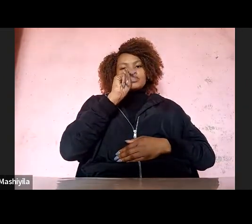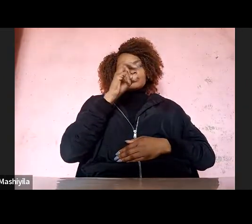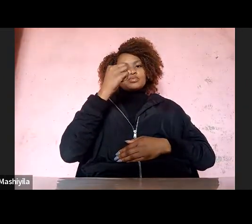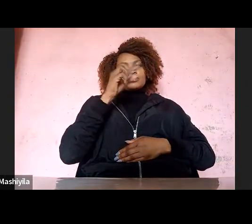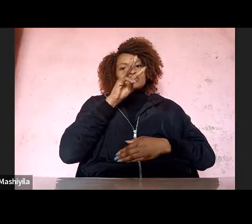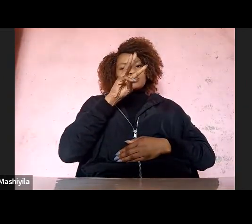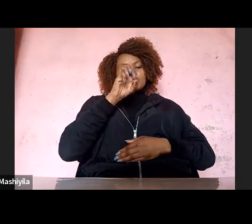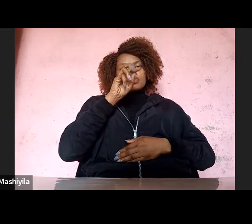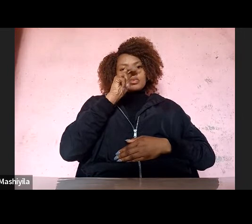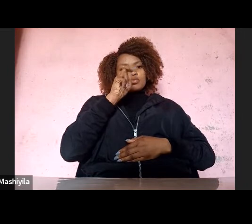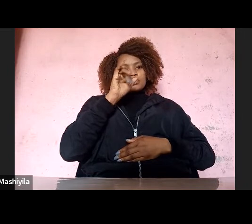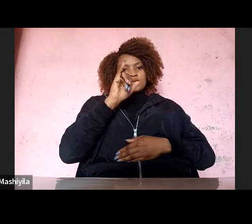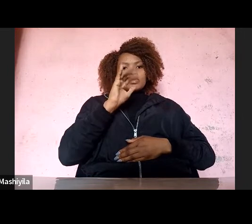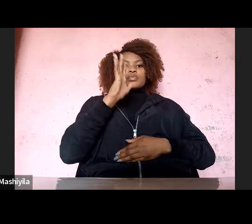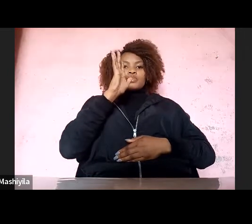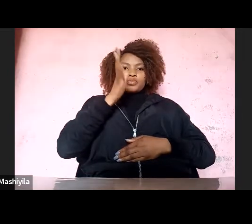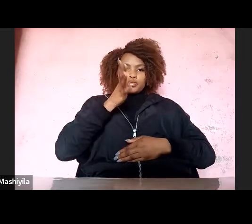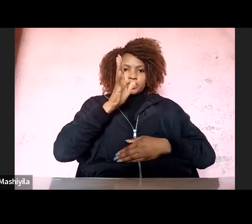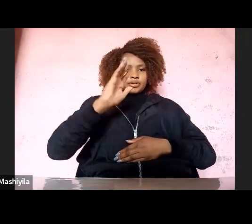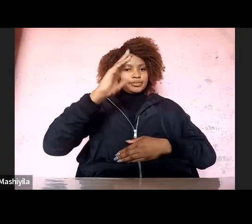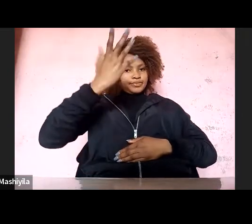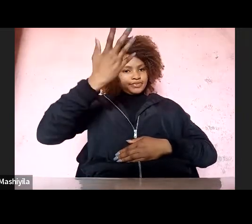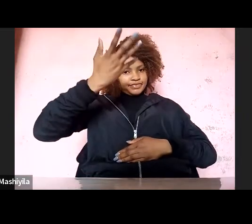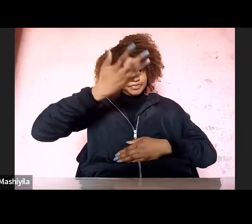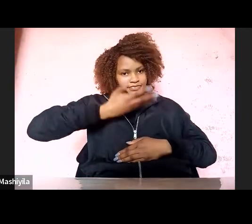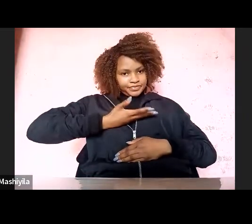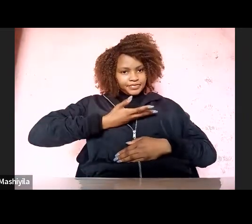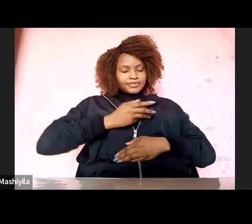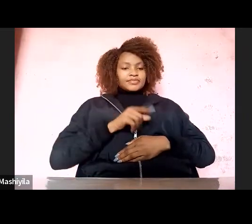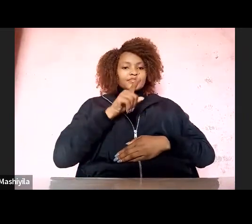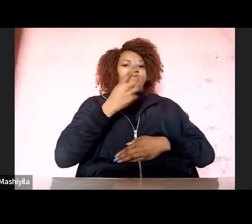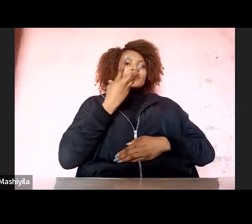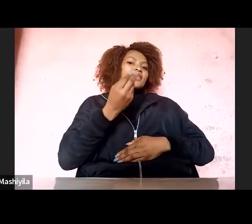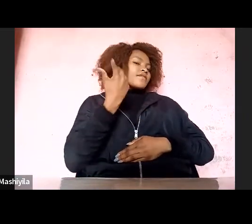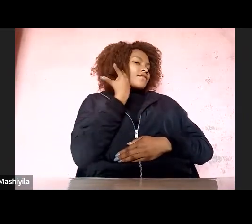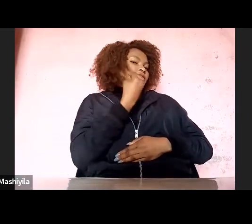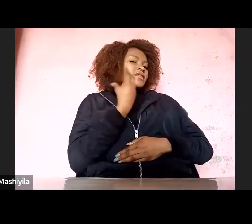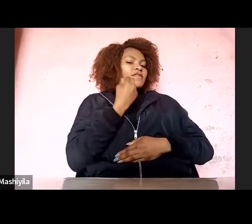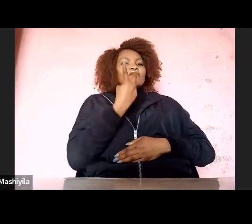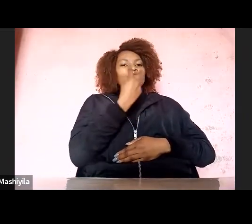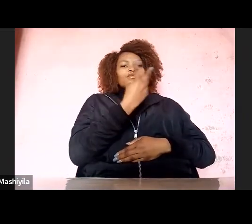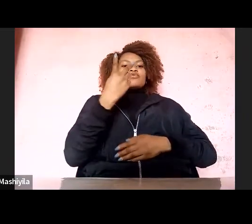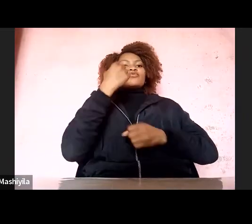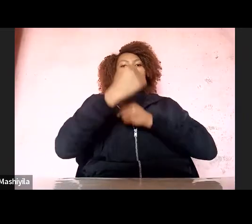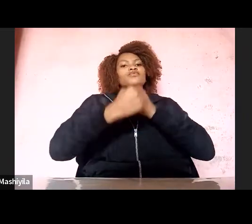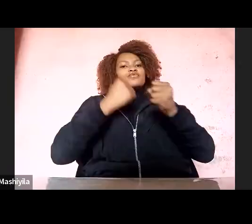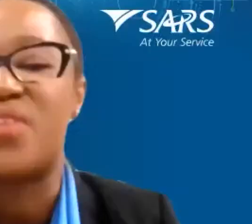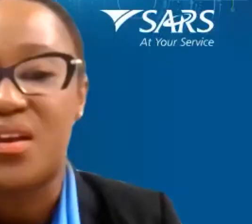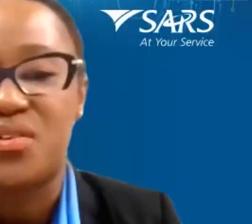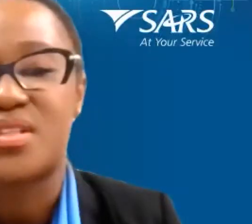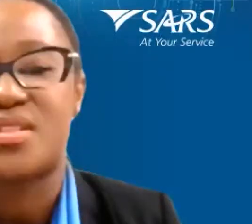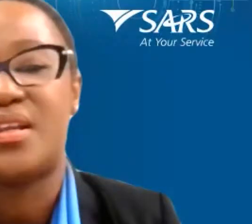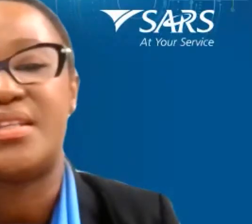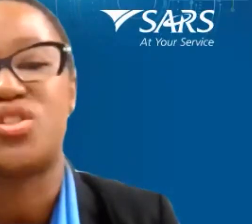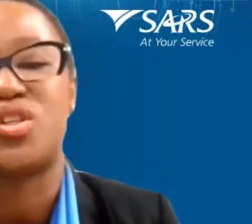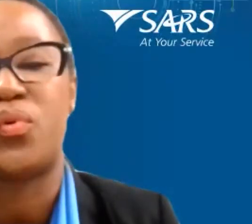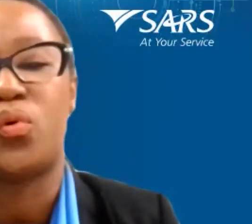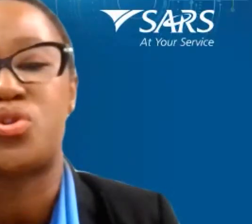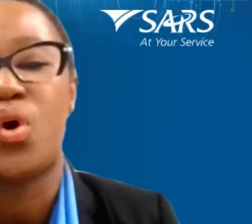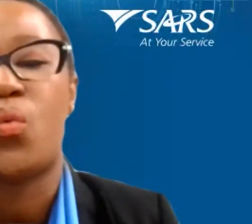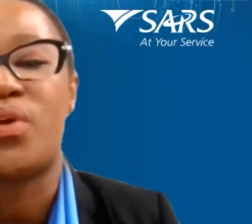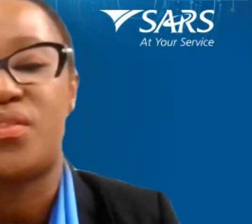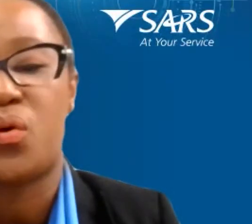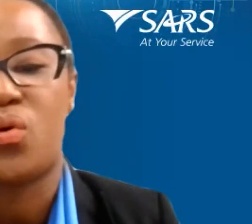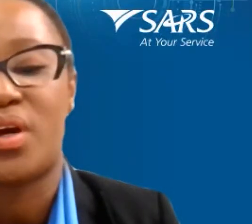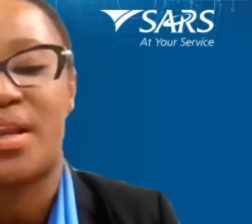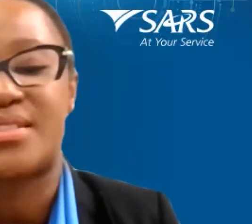remarks. Mr. Msongweni has 22 years of experience at SARS in the customs and excise area. He has held various leadership